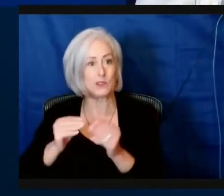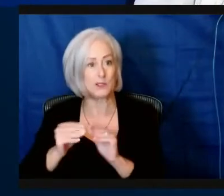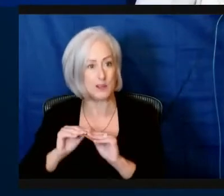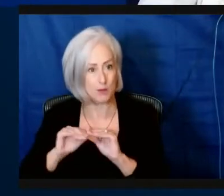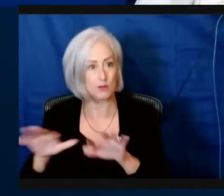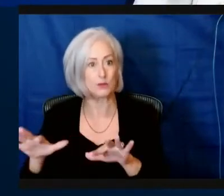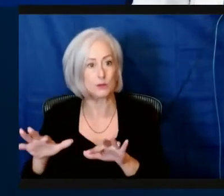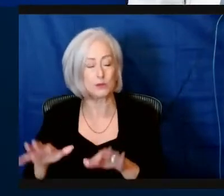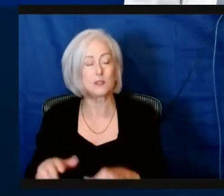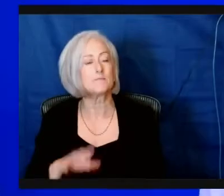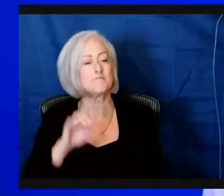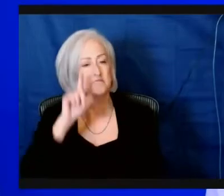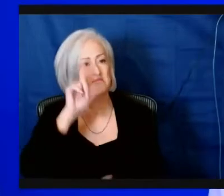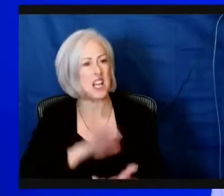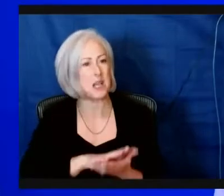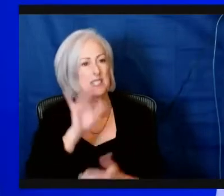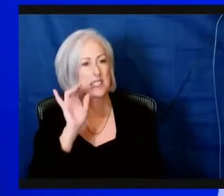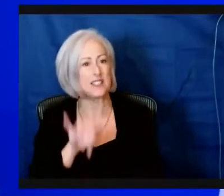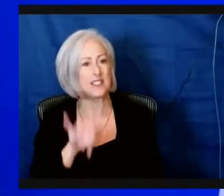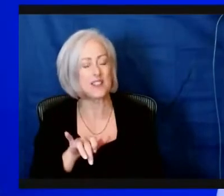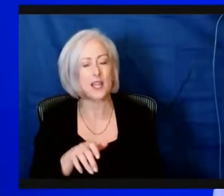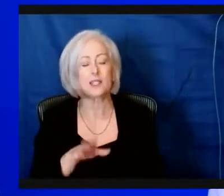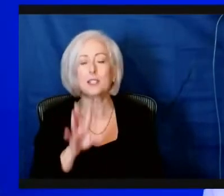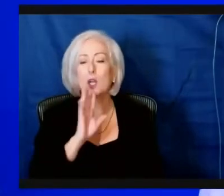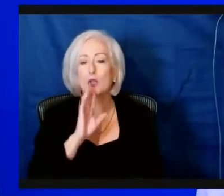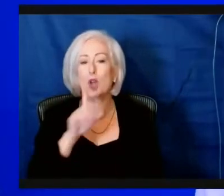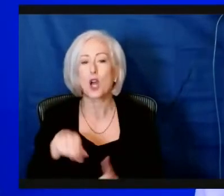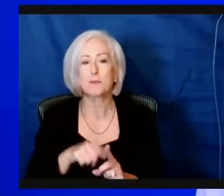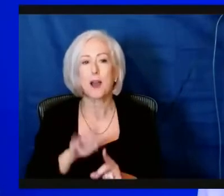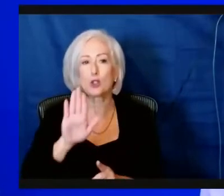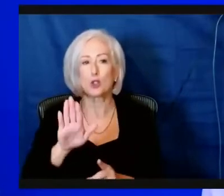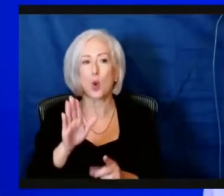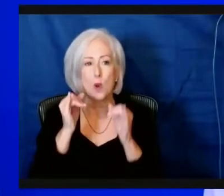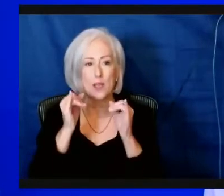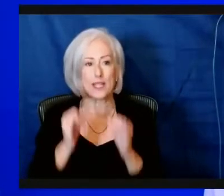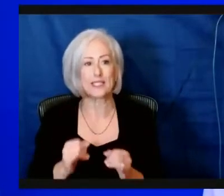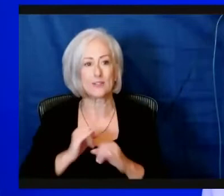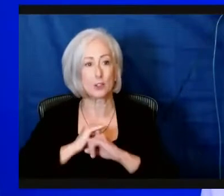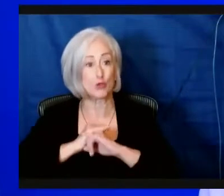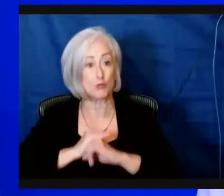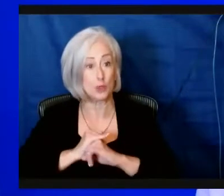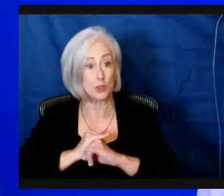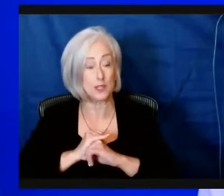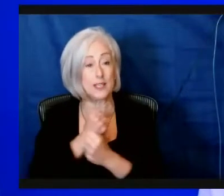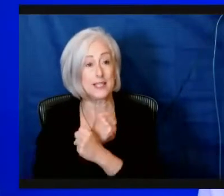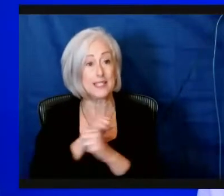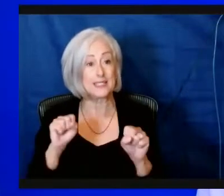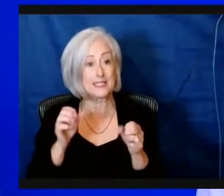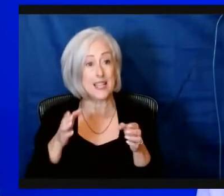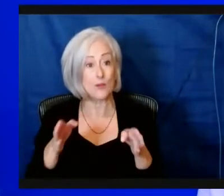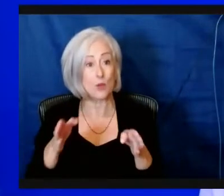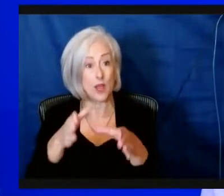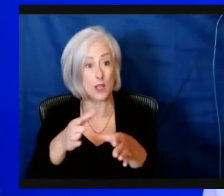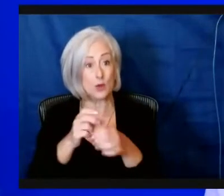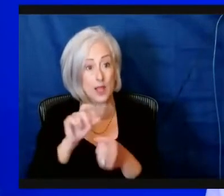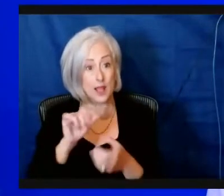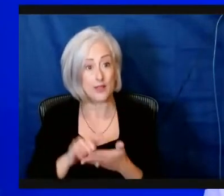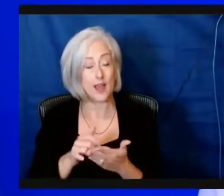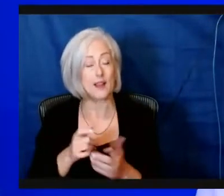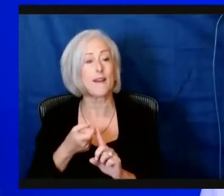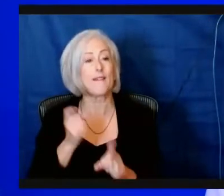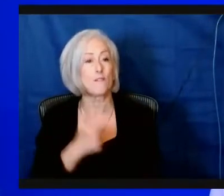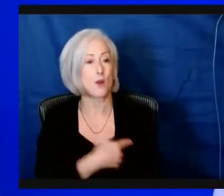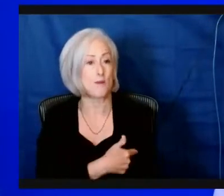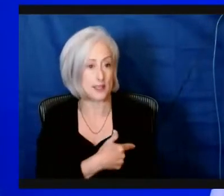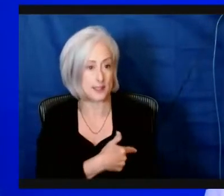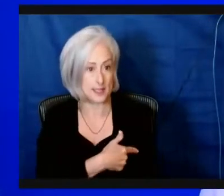about that. The individual immunity you have, again, the safest way to get that is through vaccination. Certainly people have been infected and reinfected.